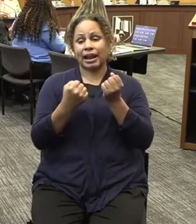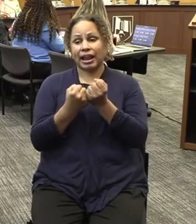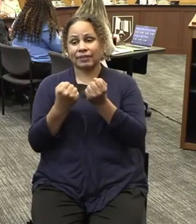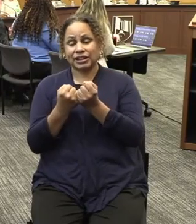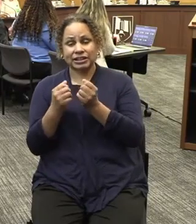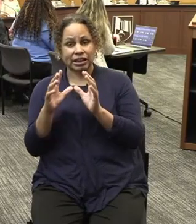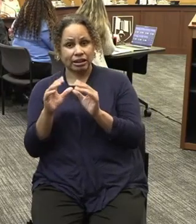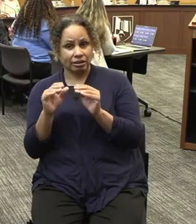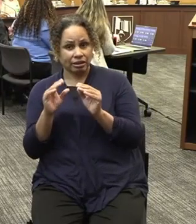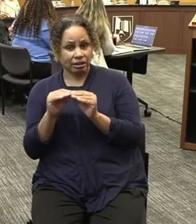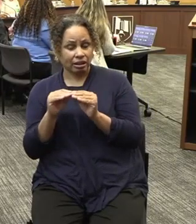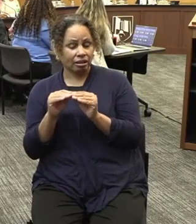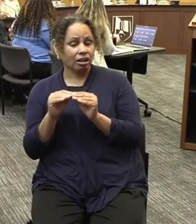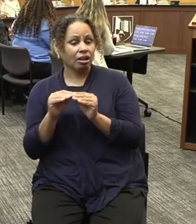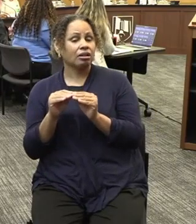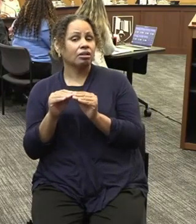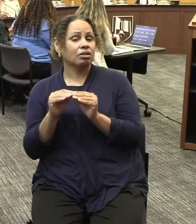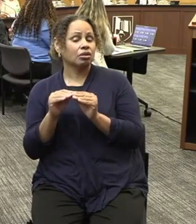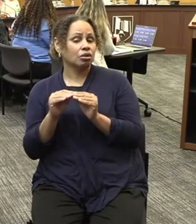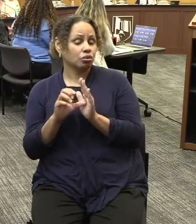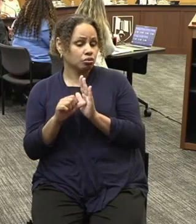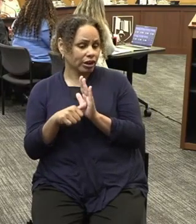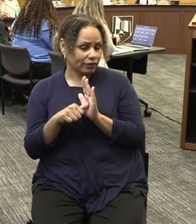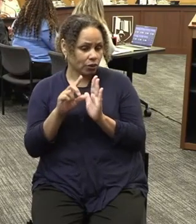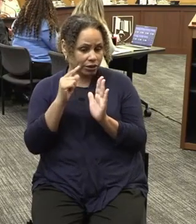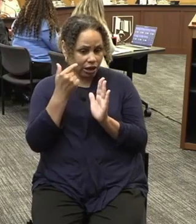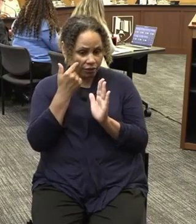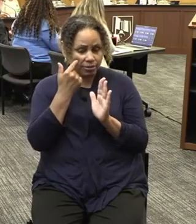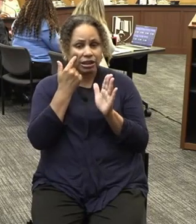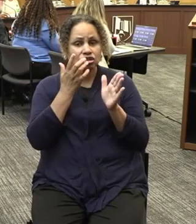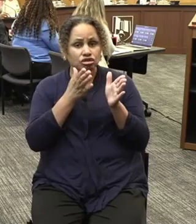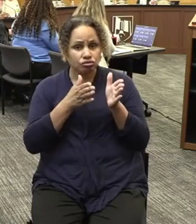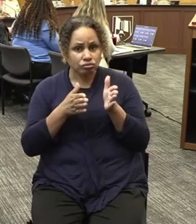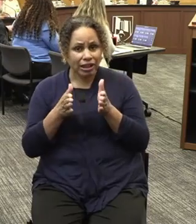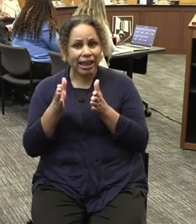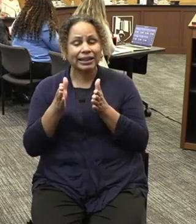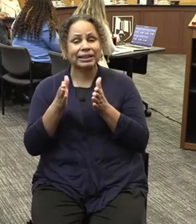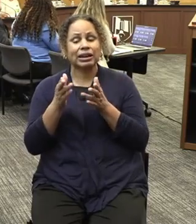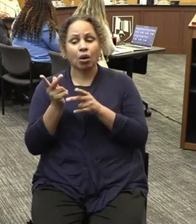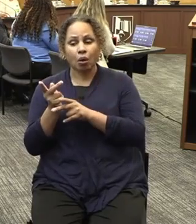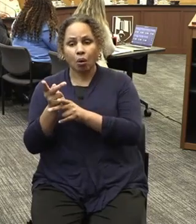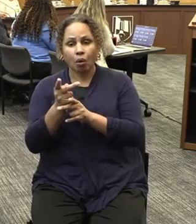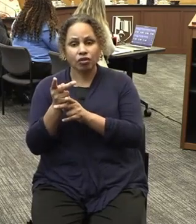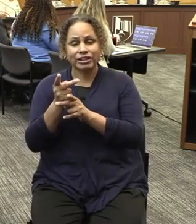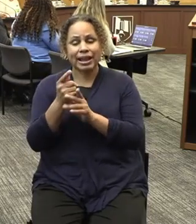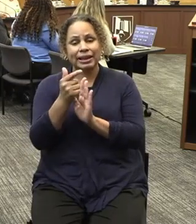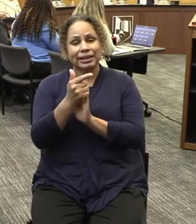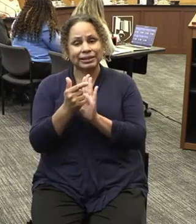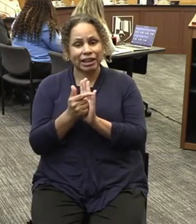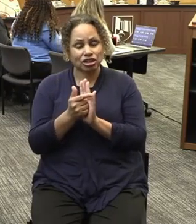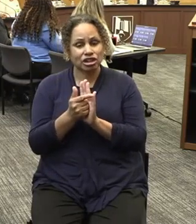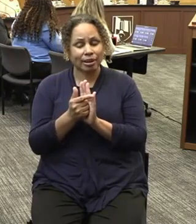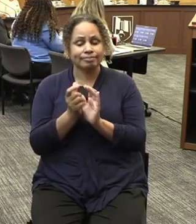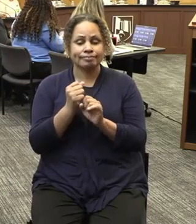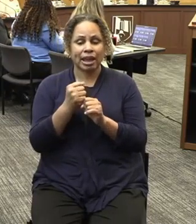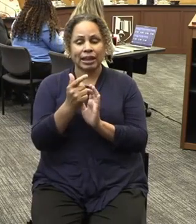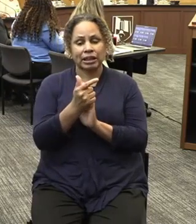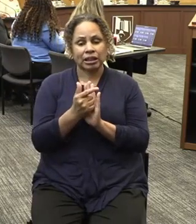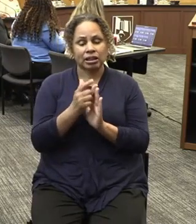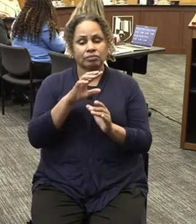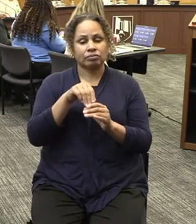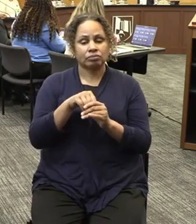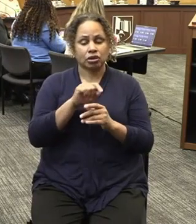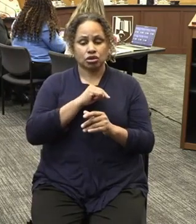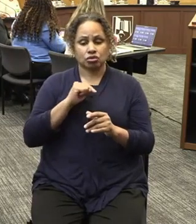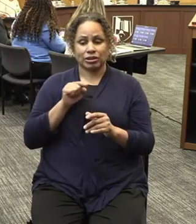the importance of governance, strategic planning, fiscal oversight, and legislative engagement. Trustees were